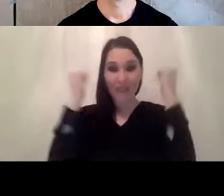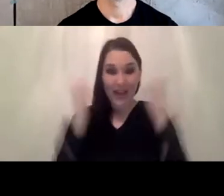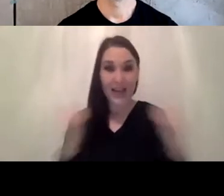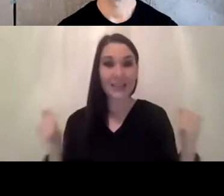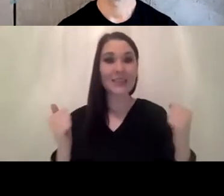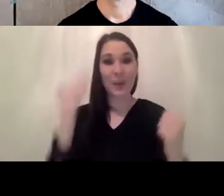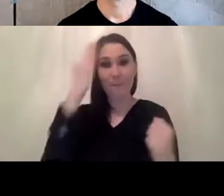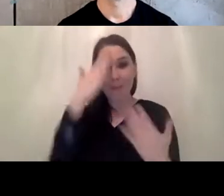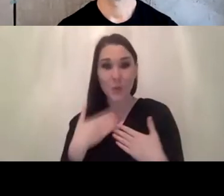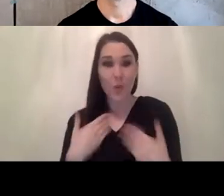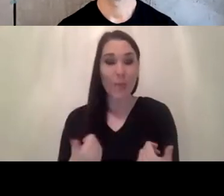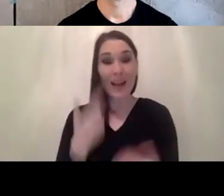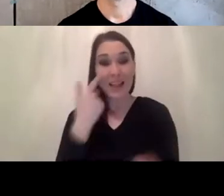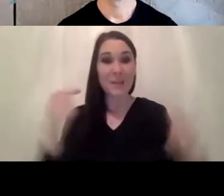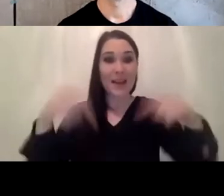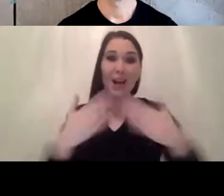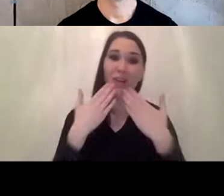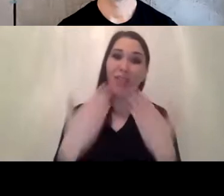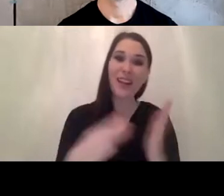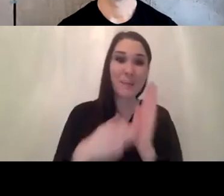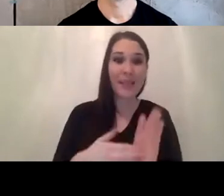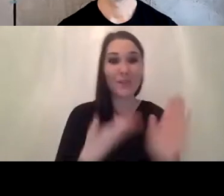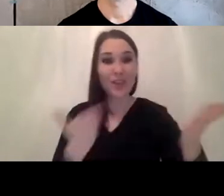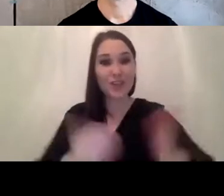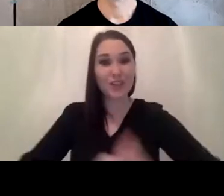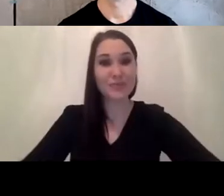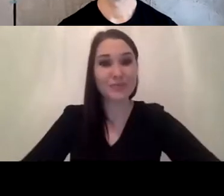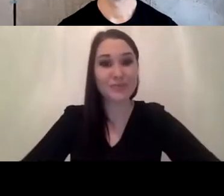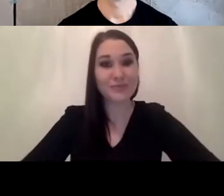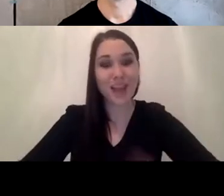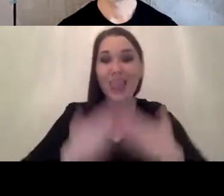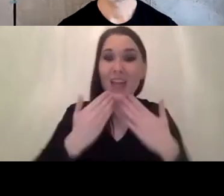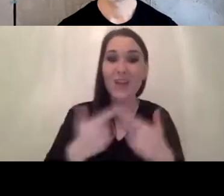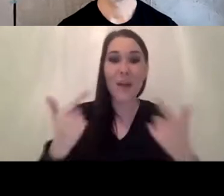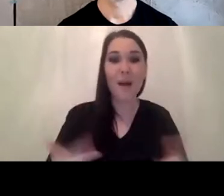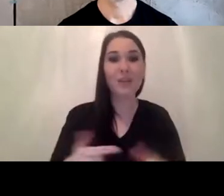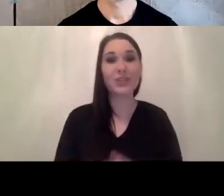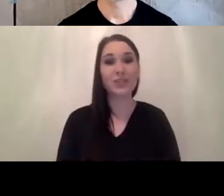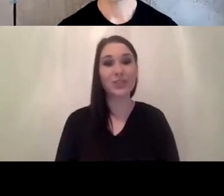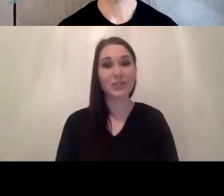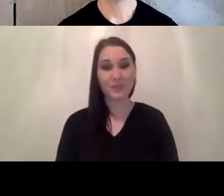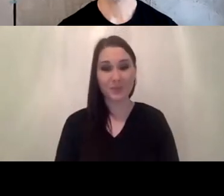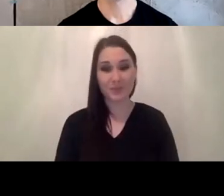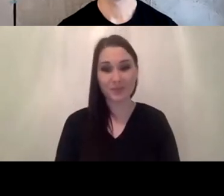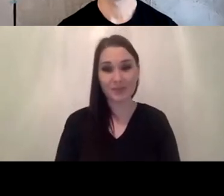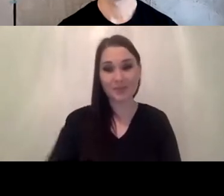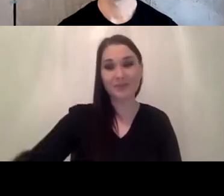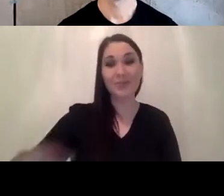really nice to be here, and thanks Emil for the intro. Okay, thank you very much. Don't be worried that it's your first one, you're a